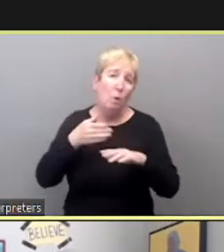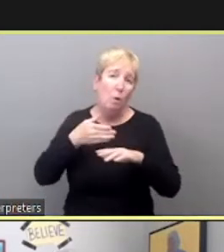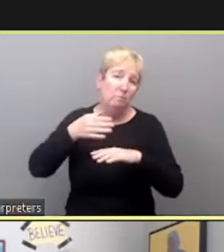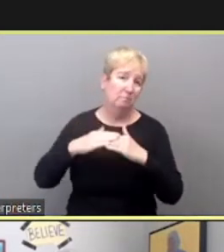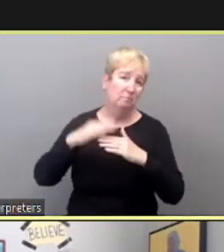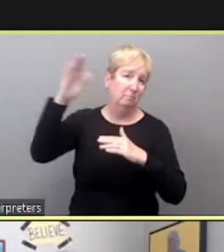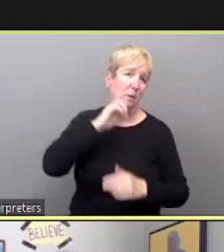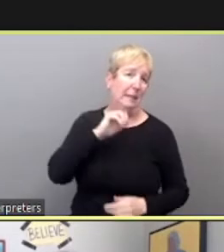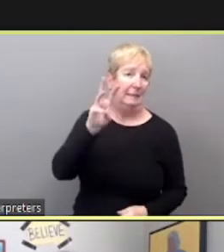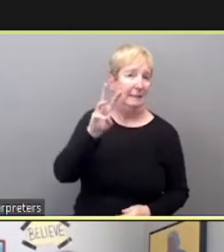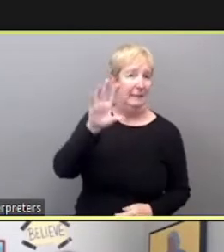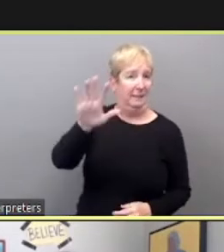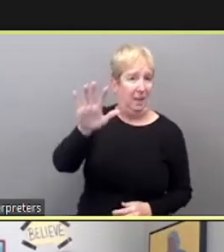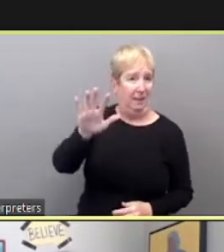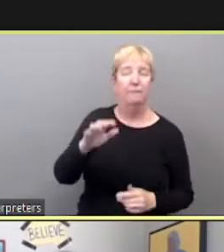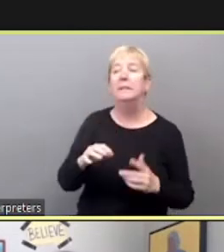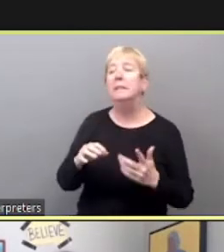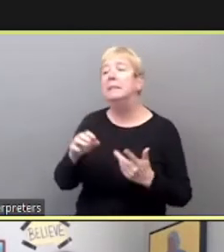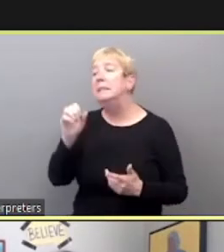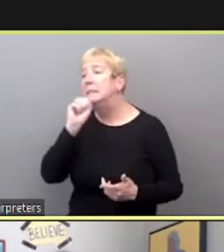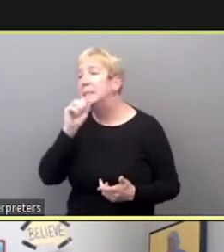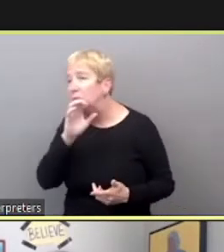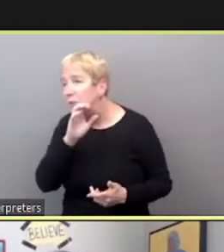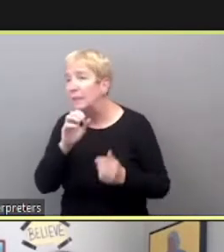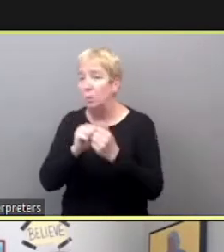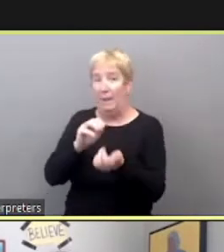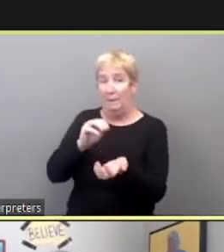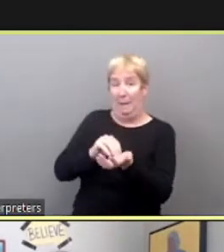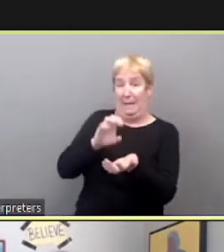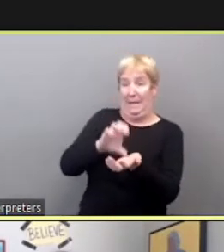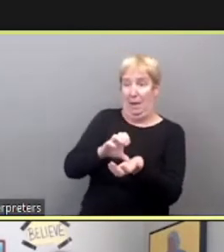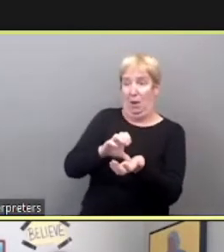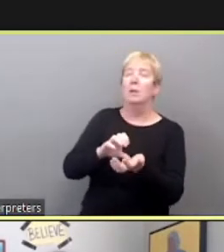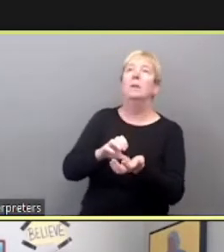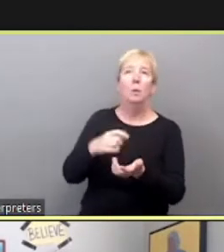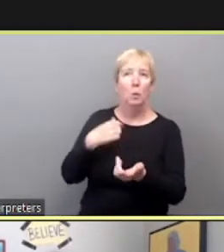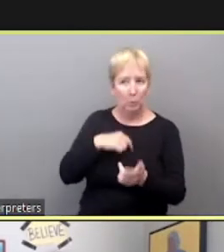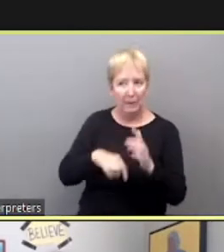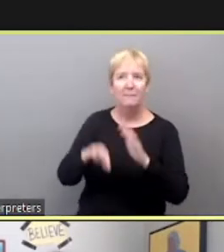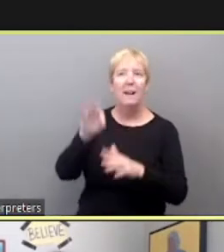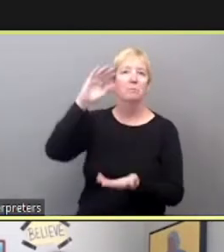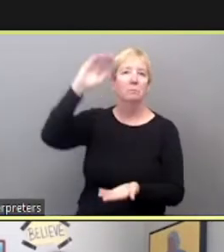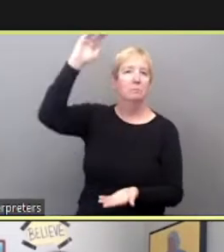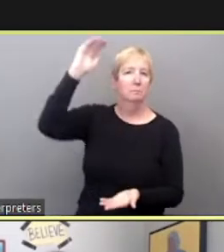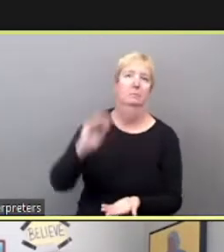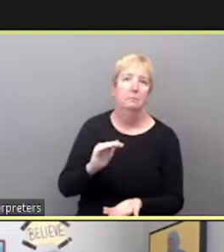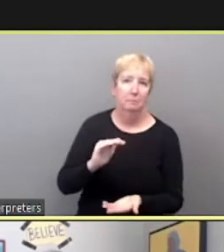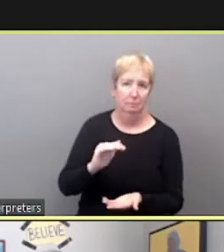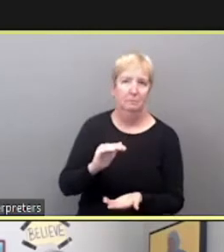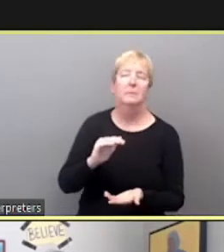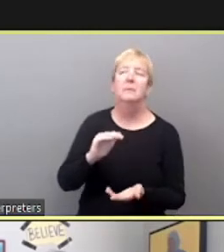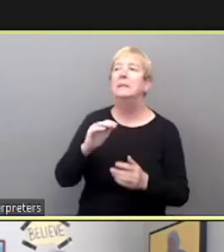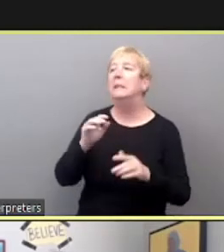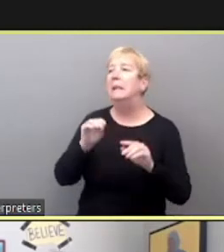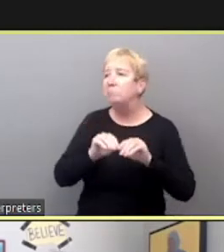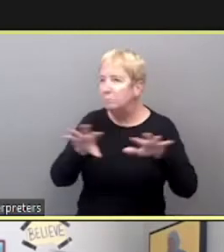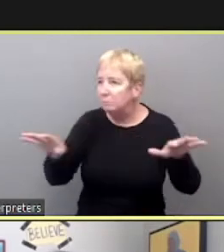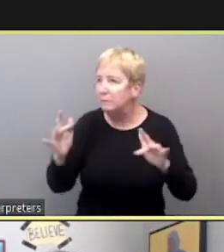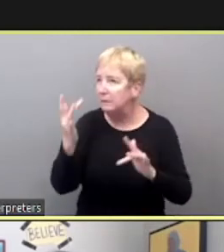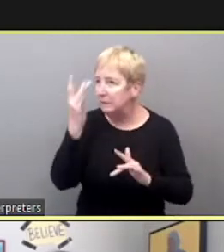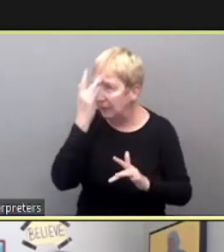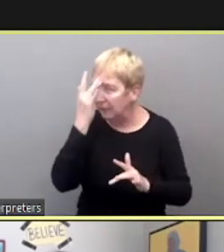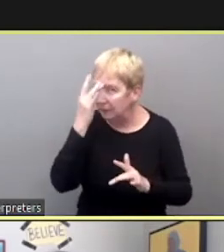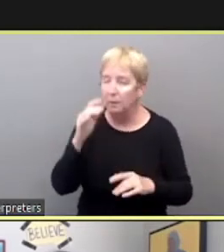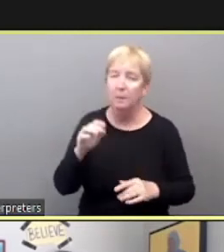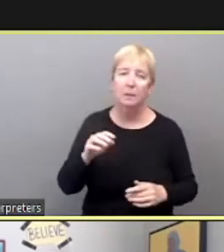Medicare that vaccinations were linked to a reduction in COVID of over 250,000 COVID cases,